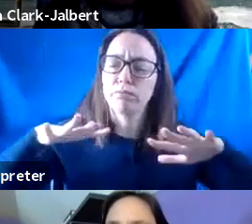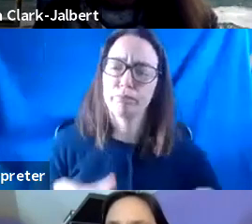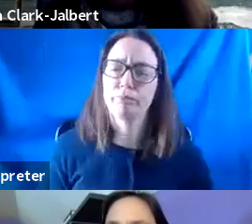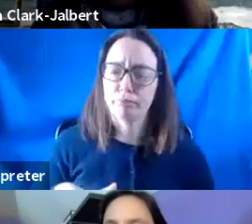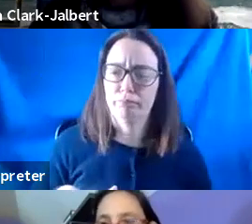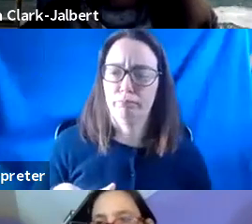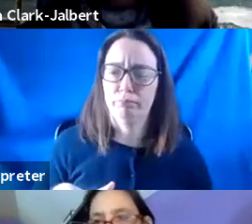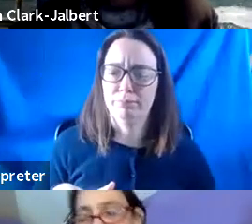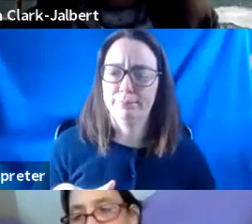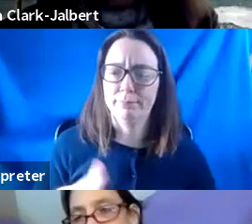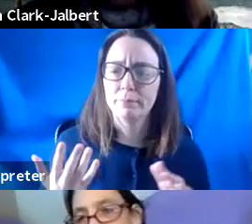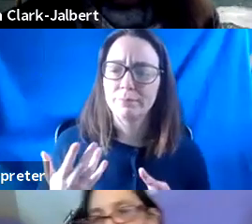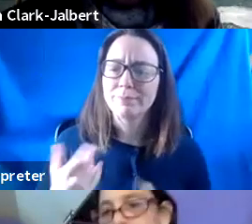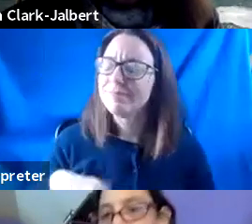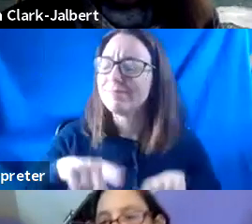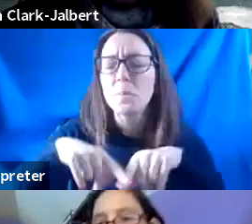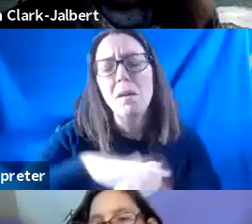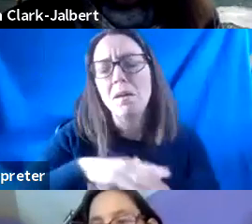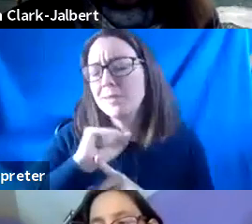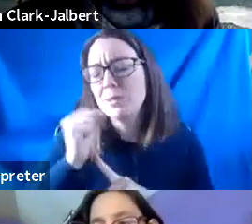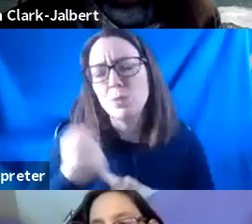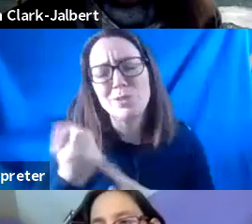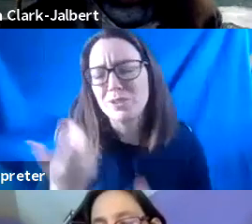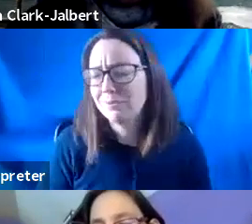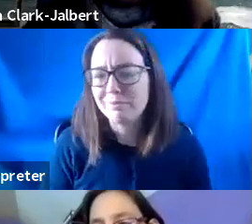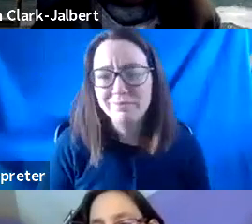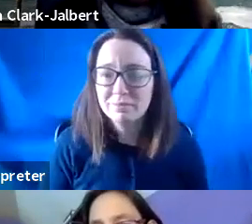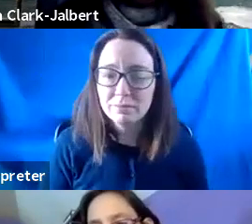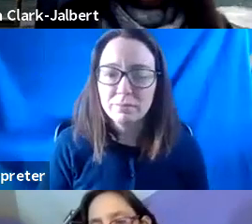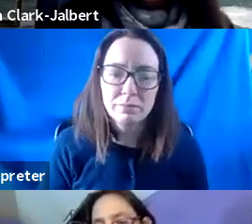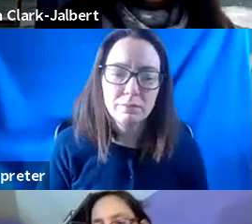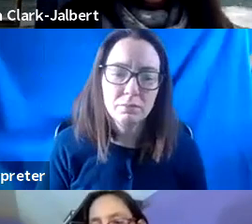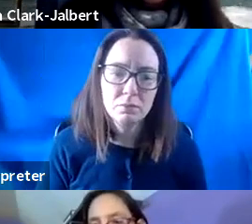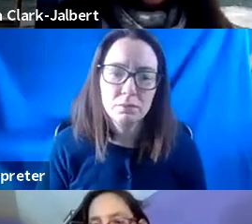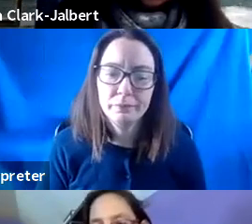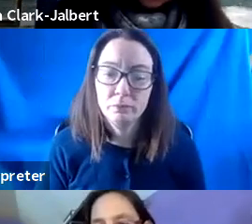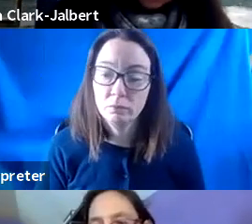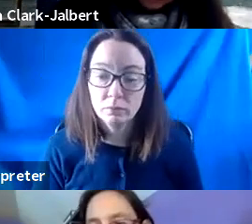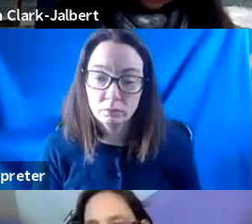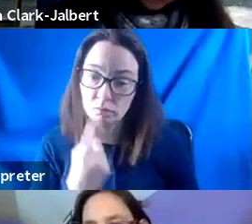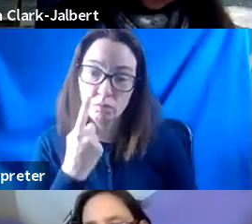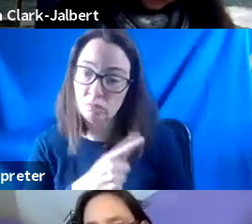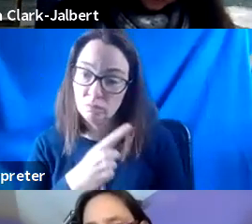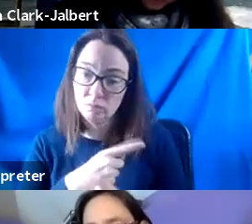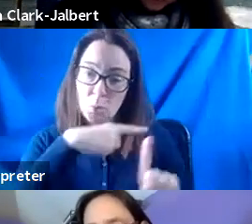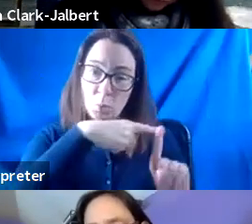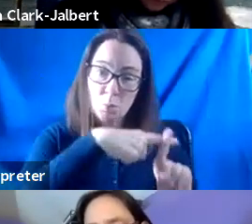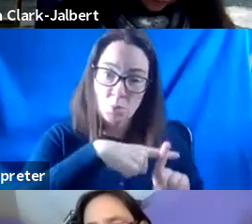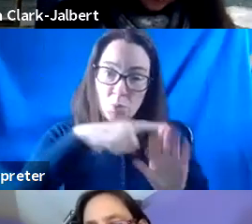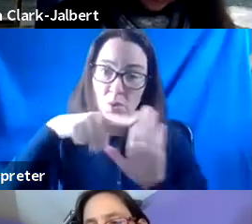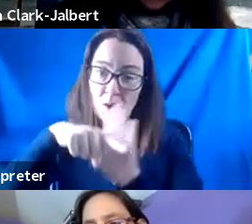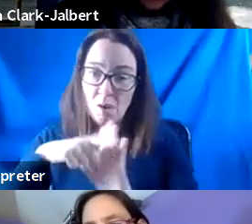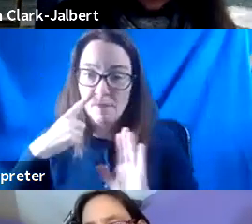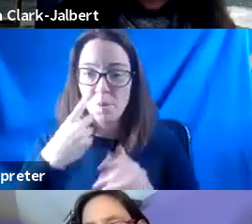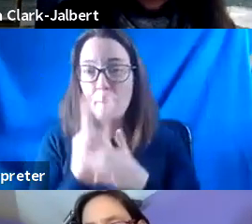on what's really happening, what's being said. So yeah, so there's really, there's reasons for each, right? So if you are